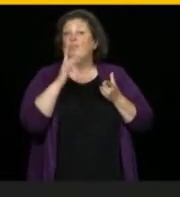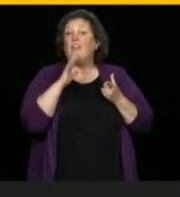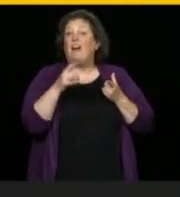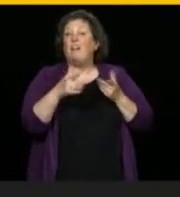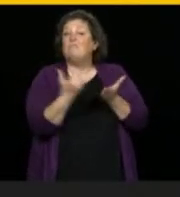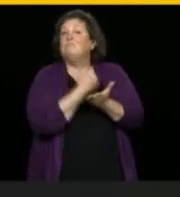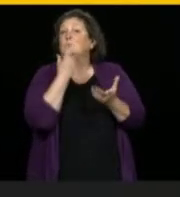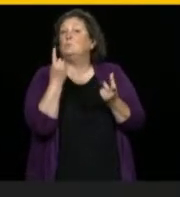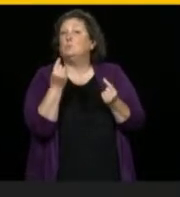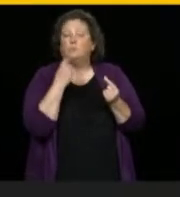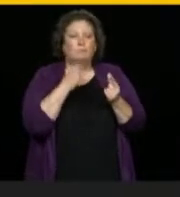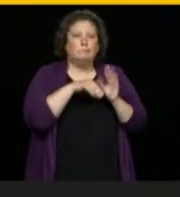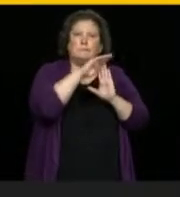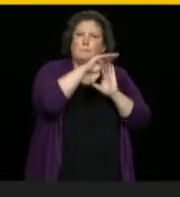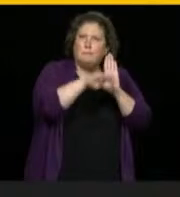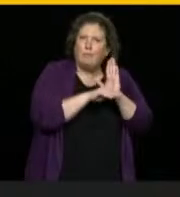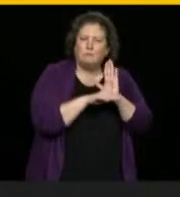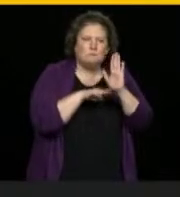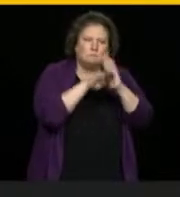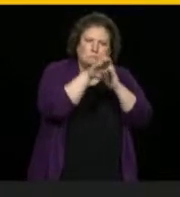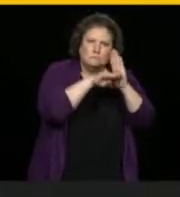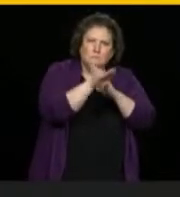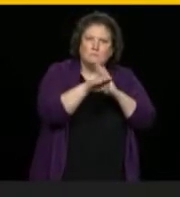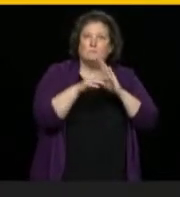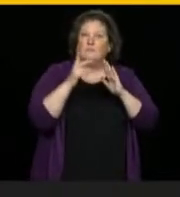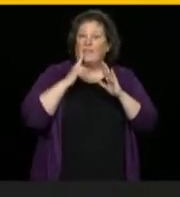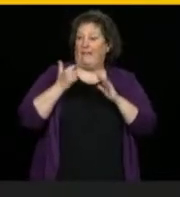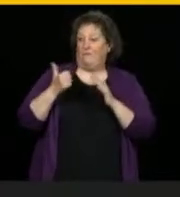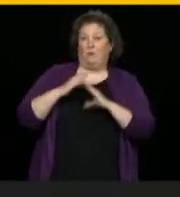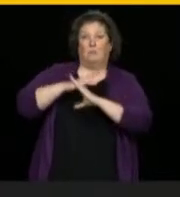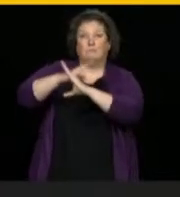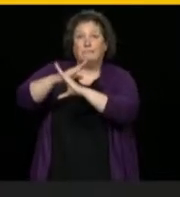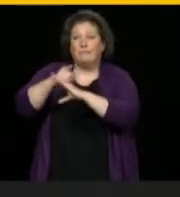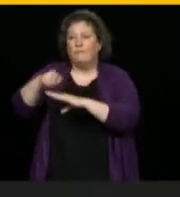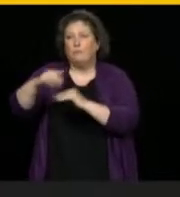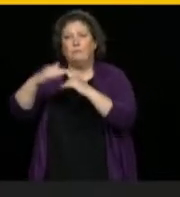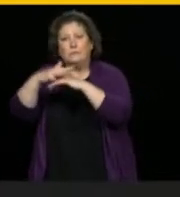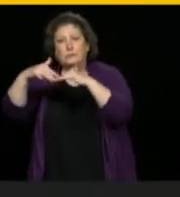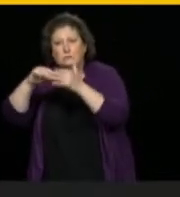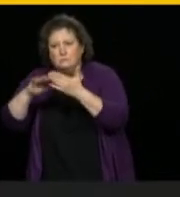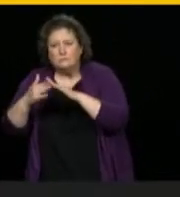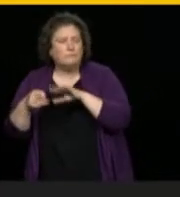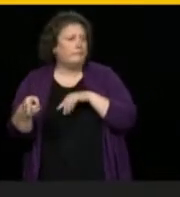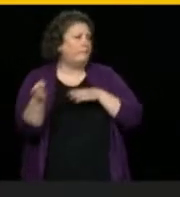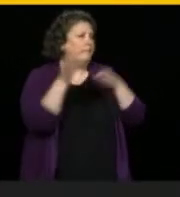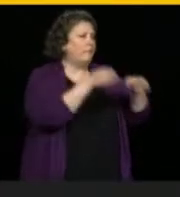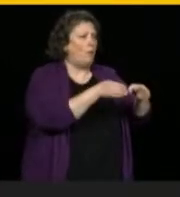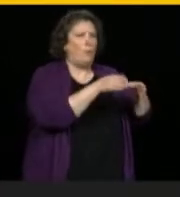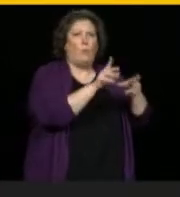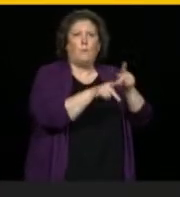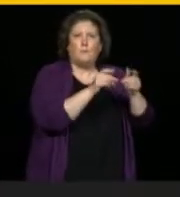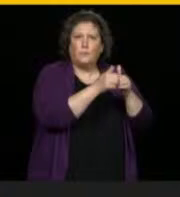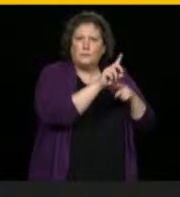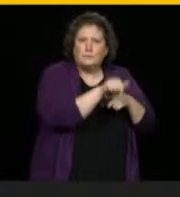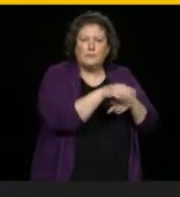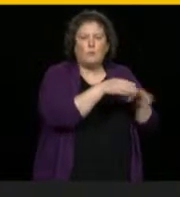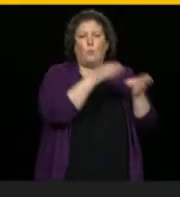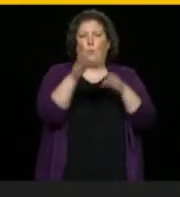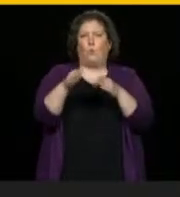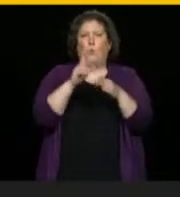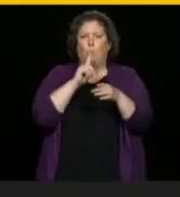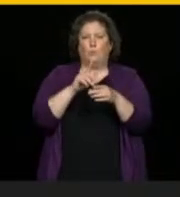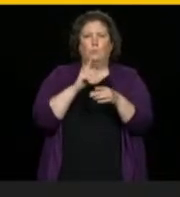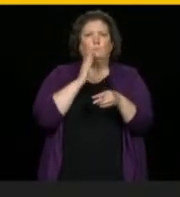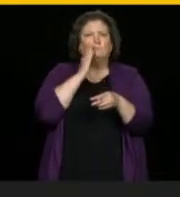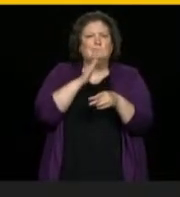barriers facing Indigenous peoples, racialized people, and persons with disabilities. Minister Lametti is working